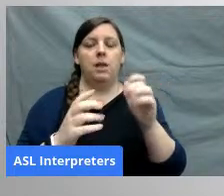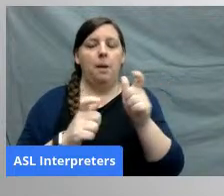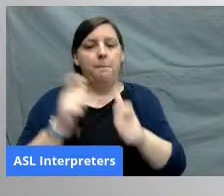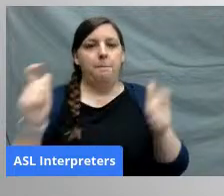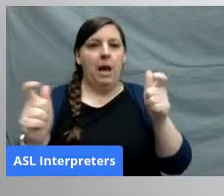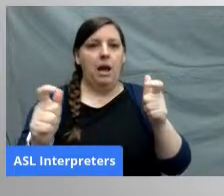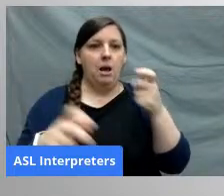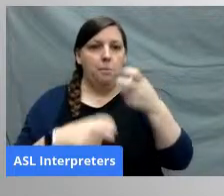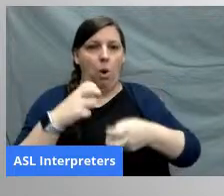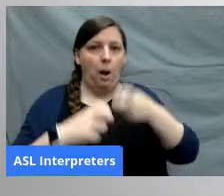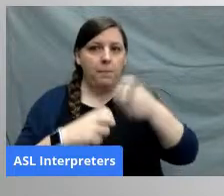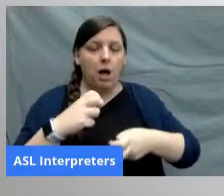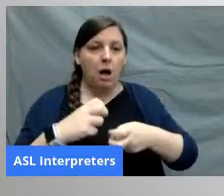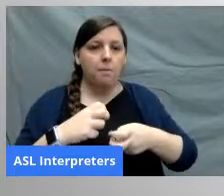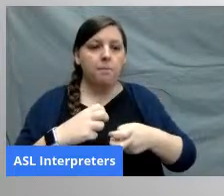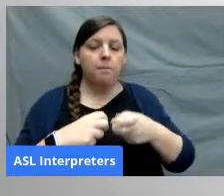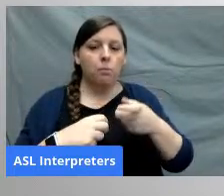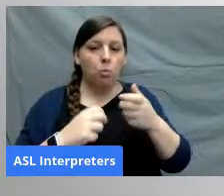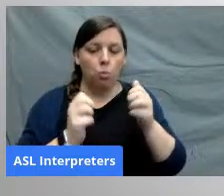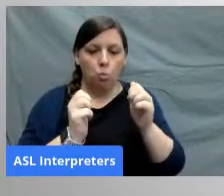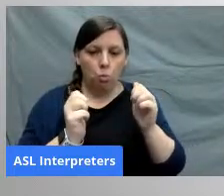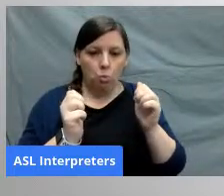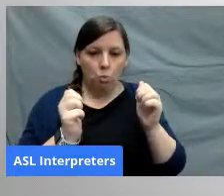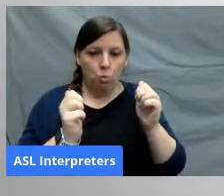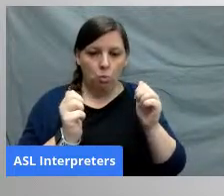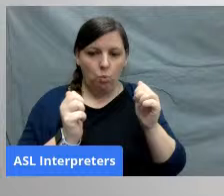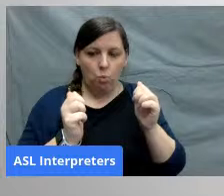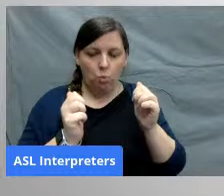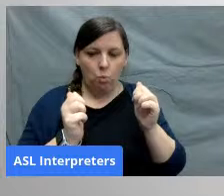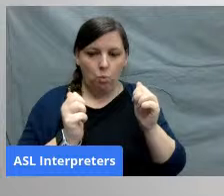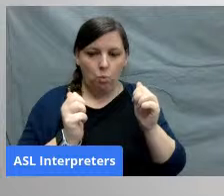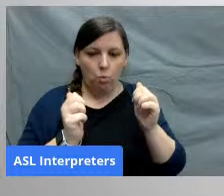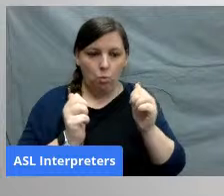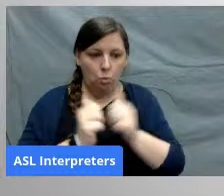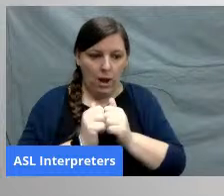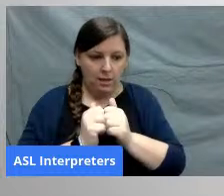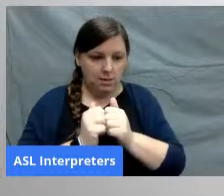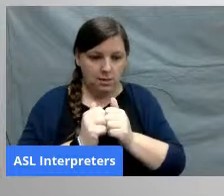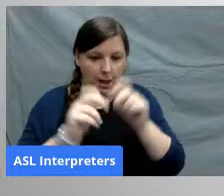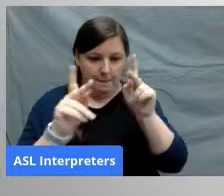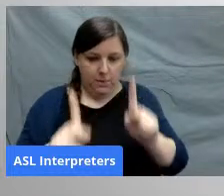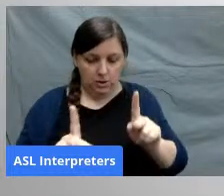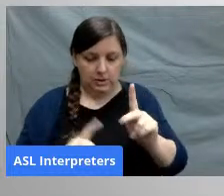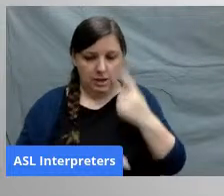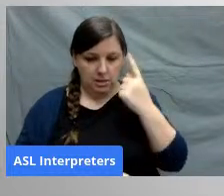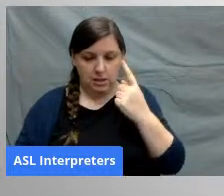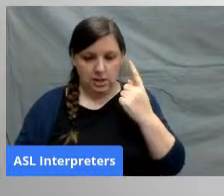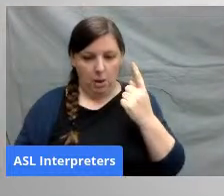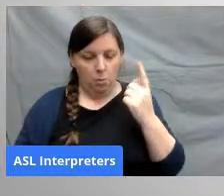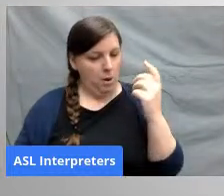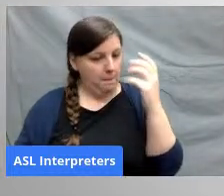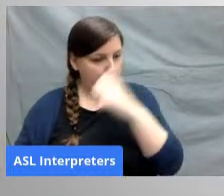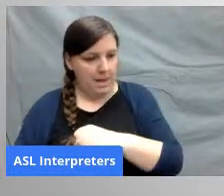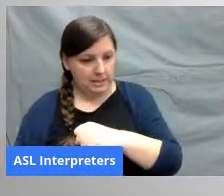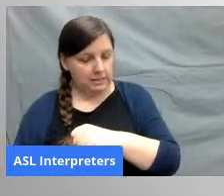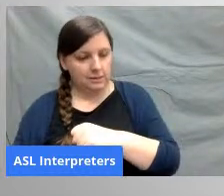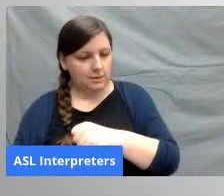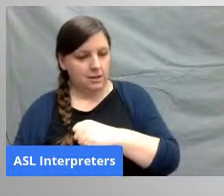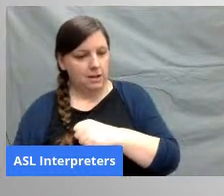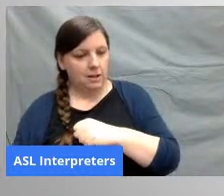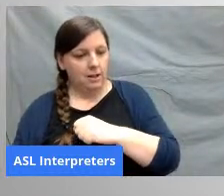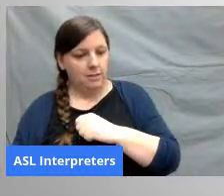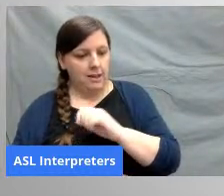maybe someone may have missed that have to do with like harm or what have you, then of course that's the question that